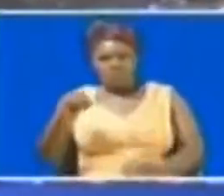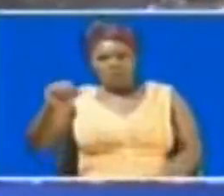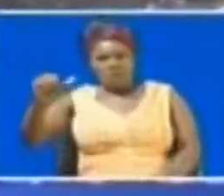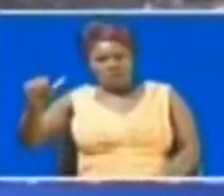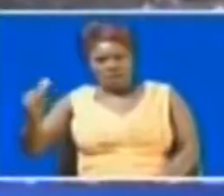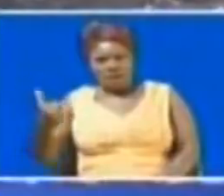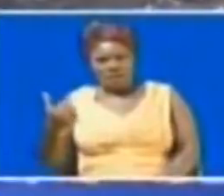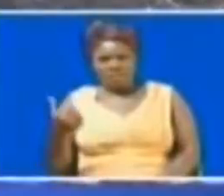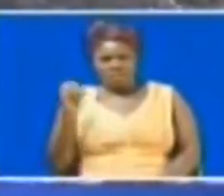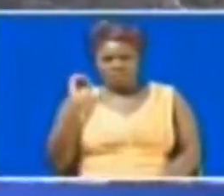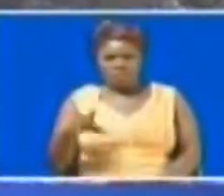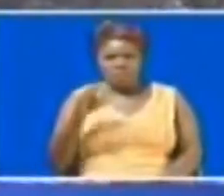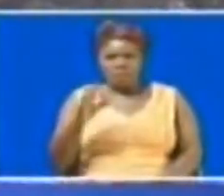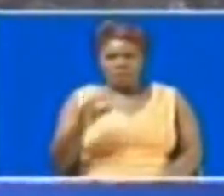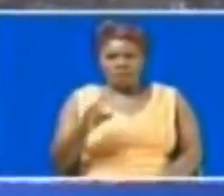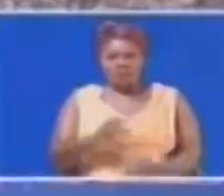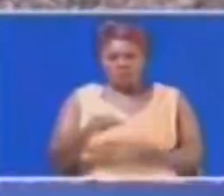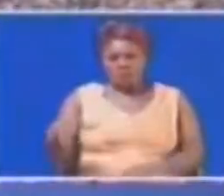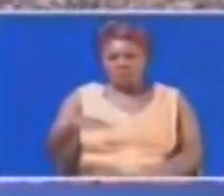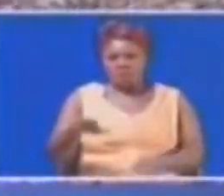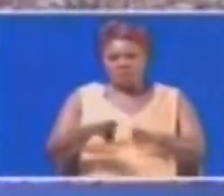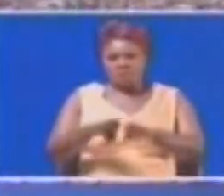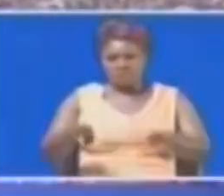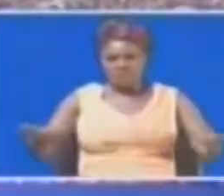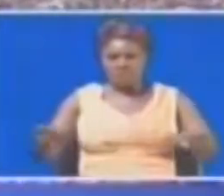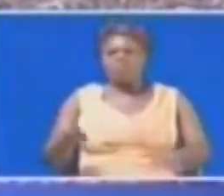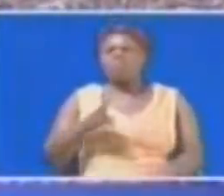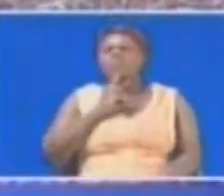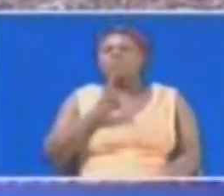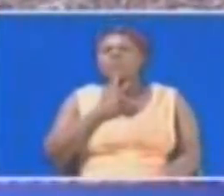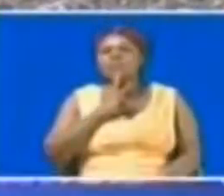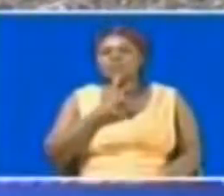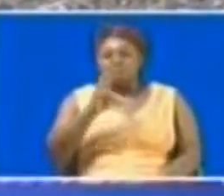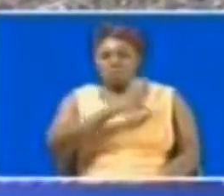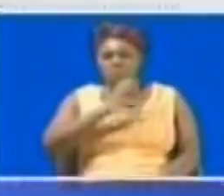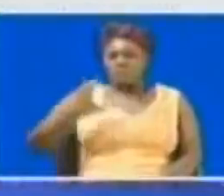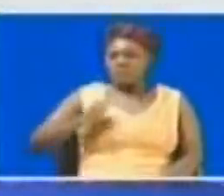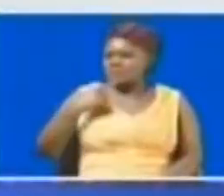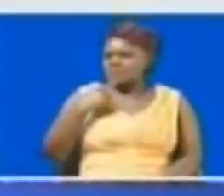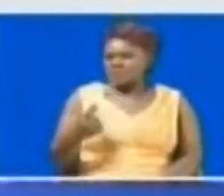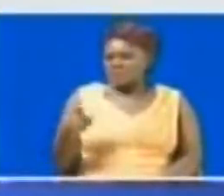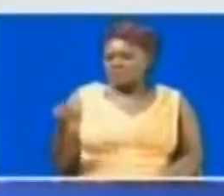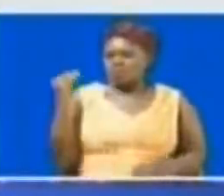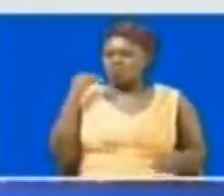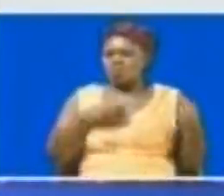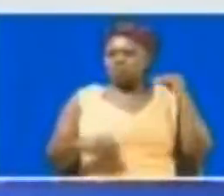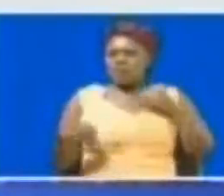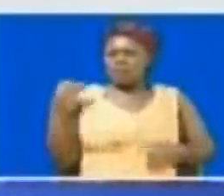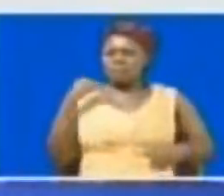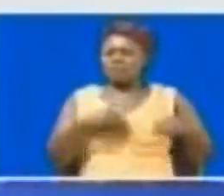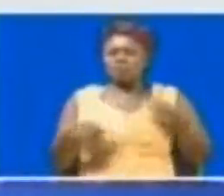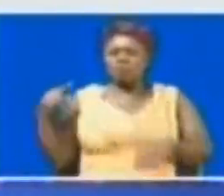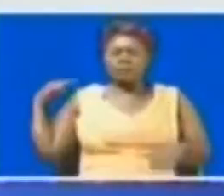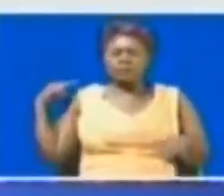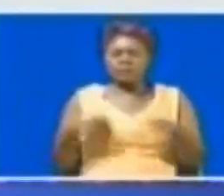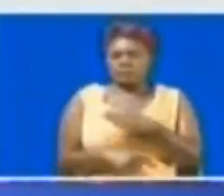huge chunk of solid waste had already been dumped and flattened in the shrinking waters. The committee described this as impunity of the highest